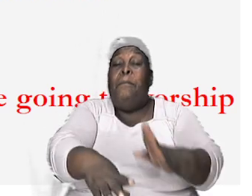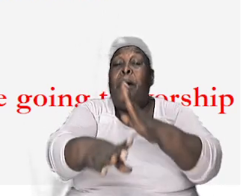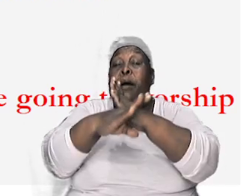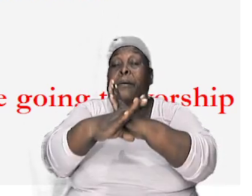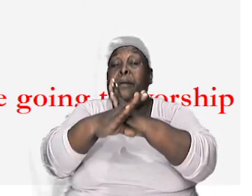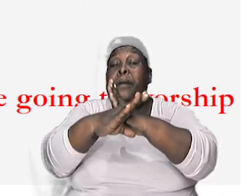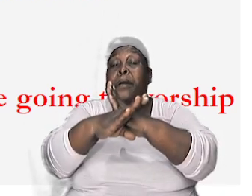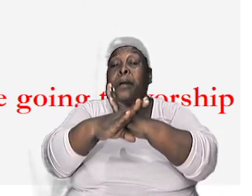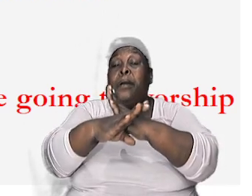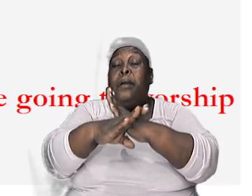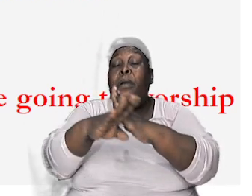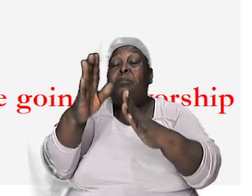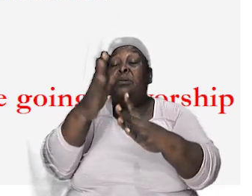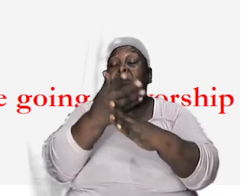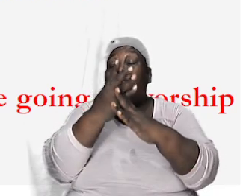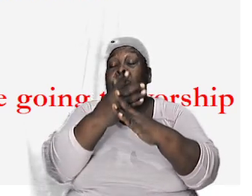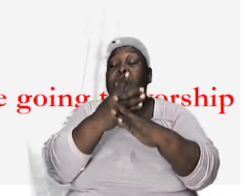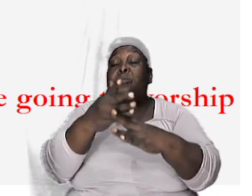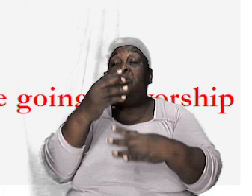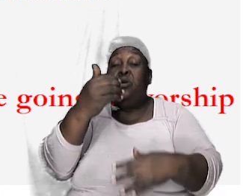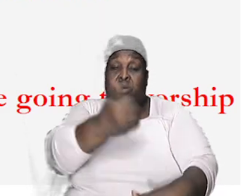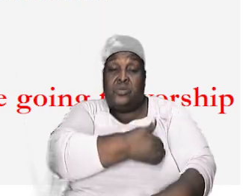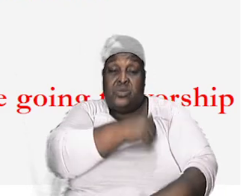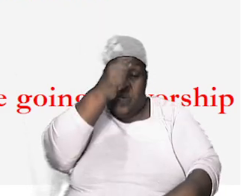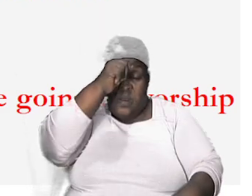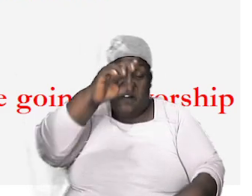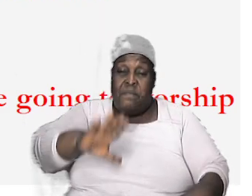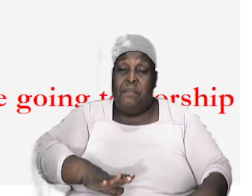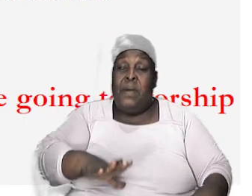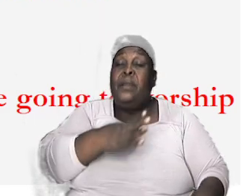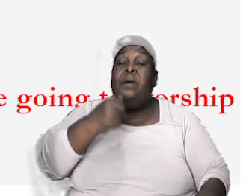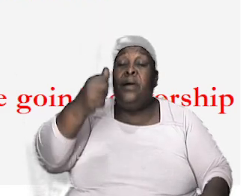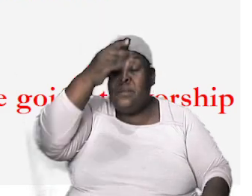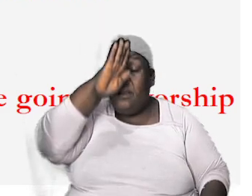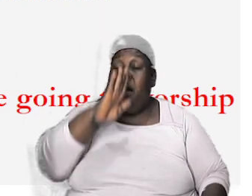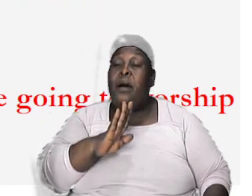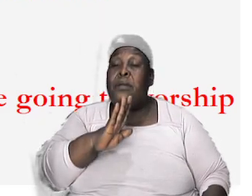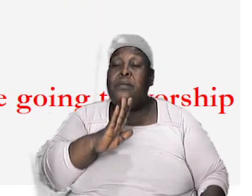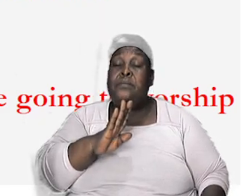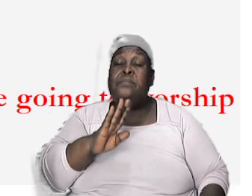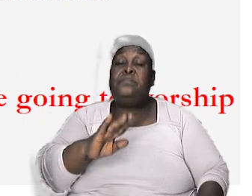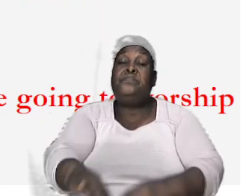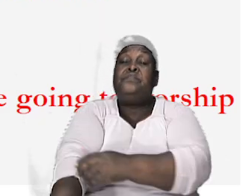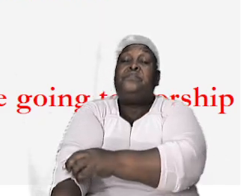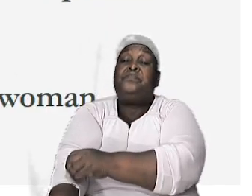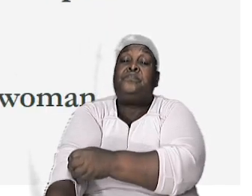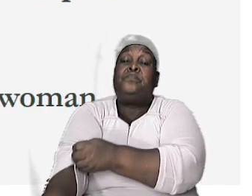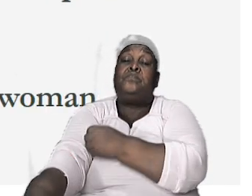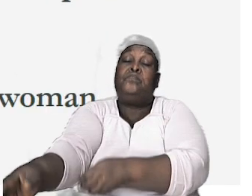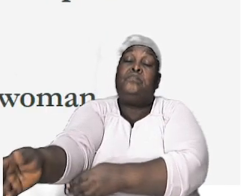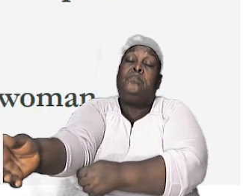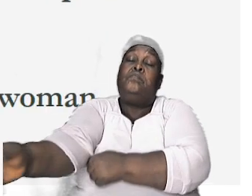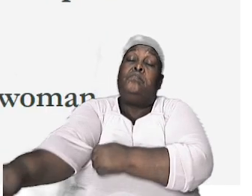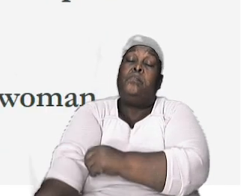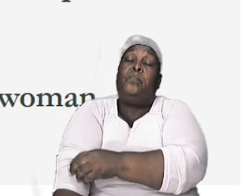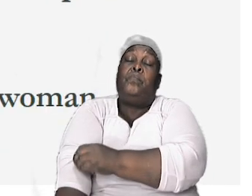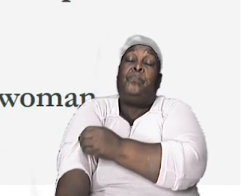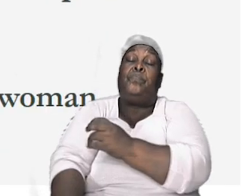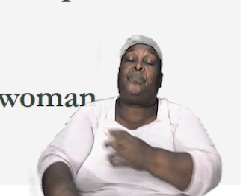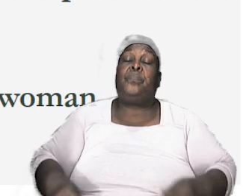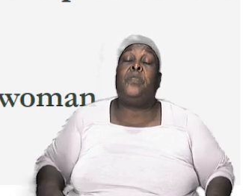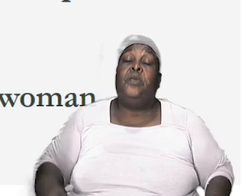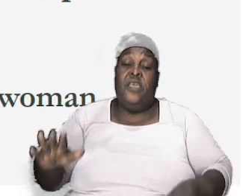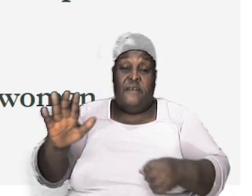the soul of men and God. Amen. So when, apart from the fact that we